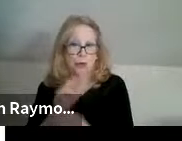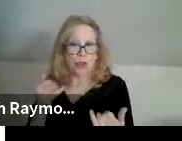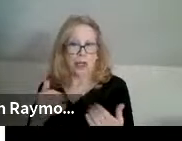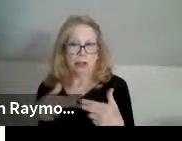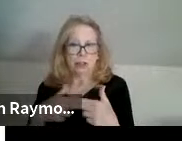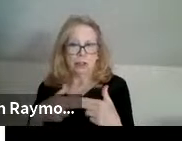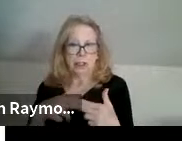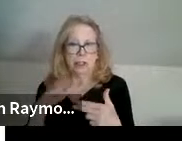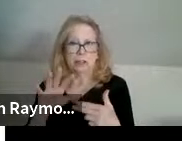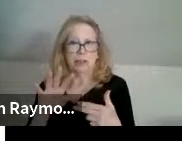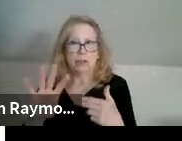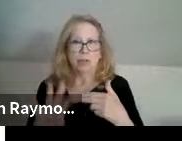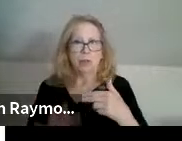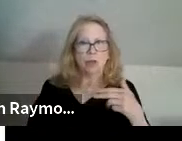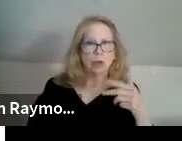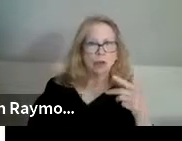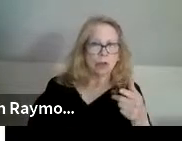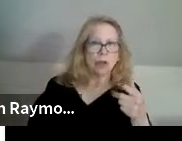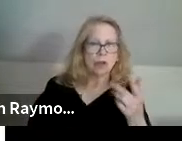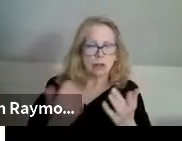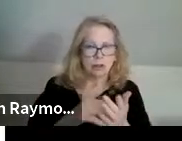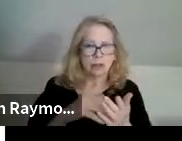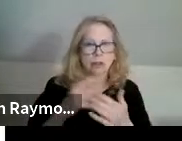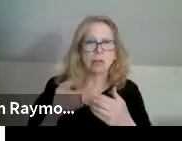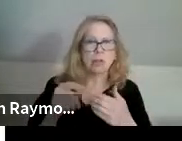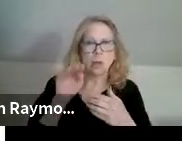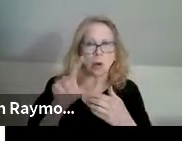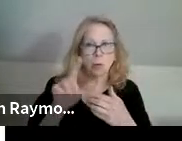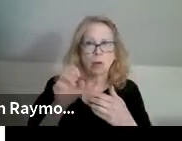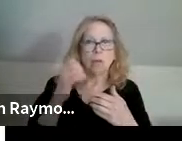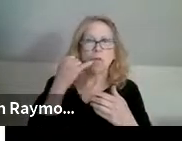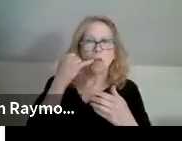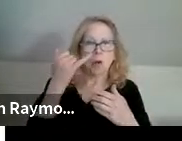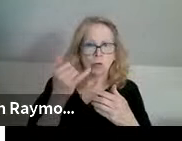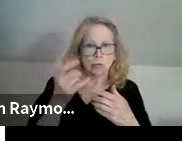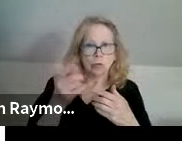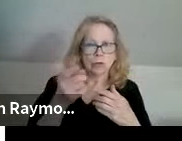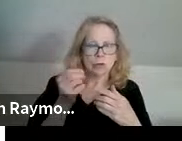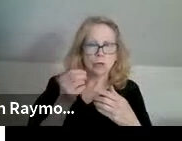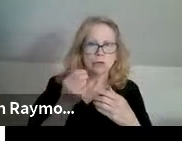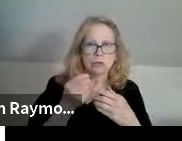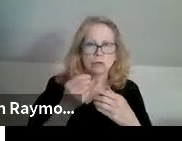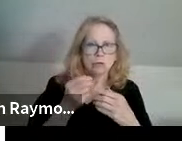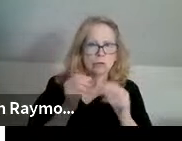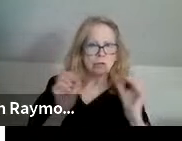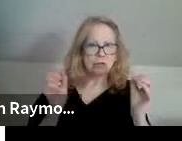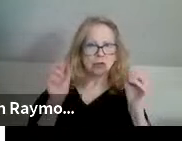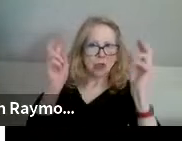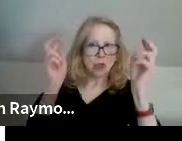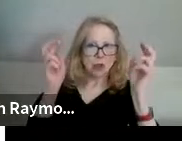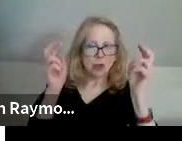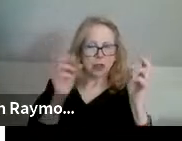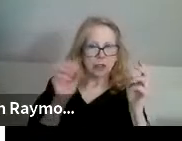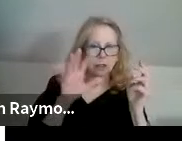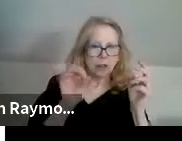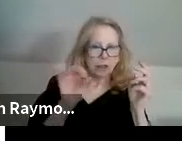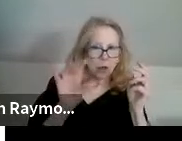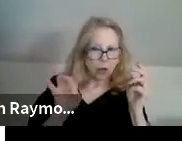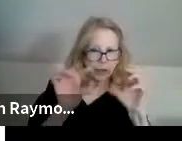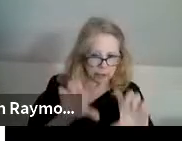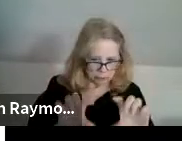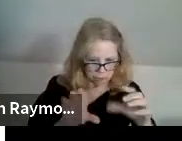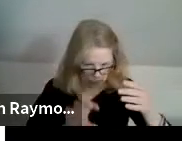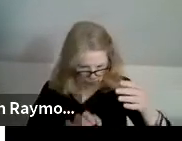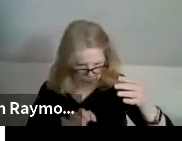54. Talk about mobile phones. Again, no heading in the 508 hardware